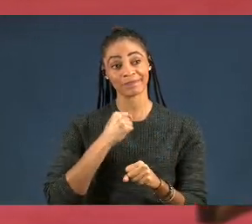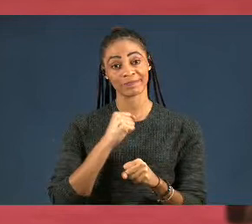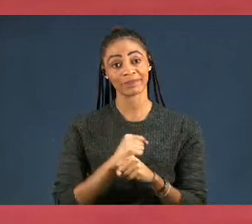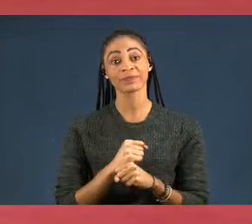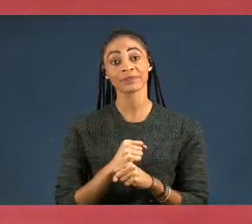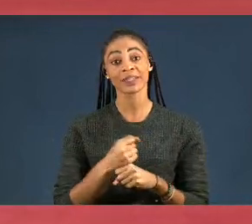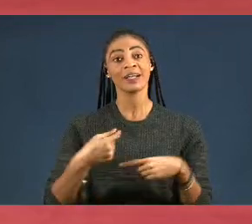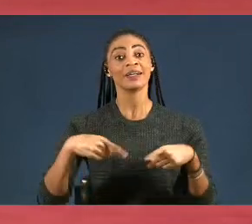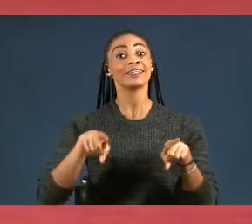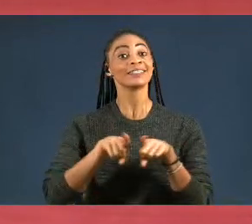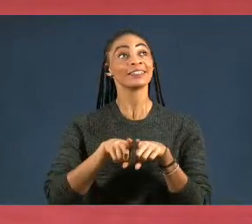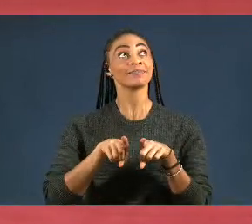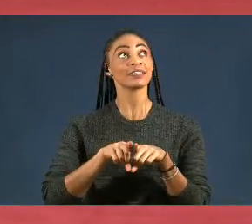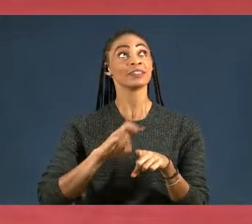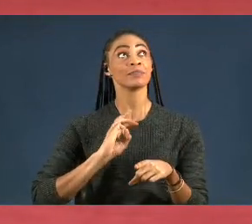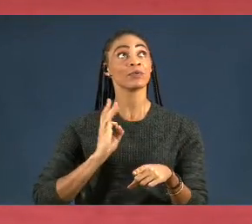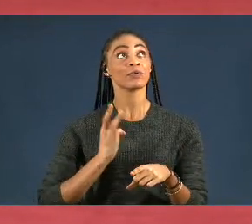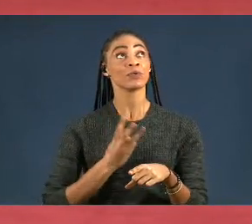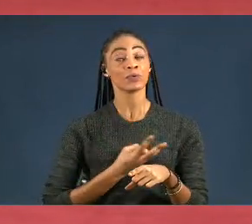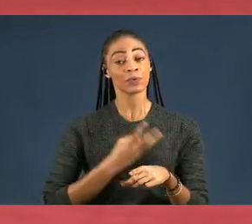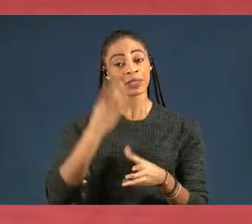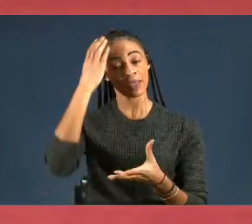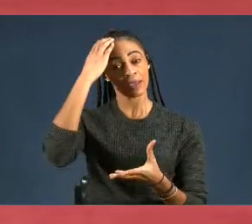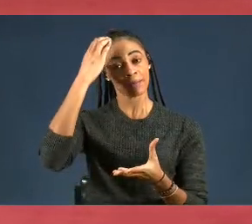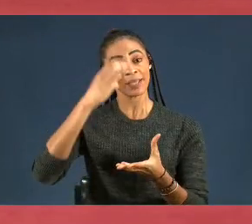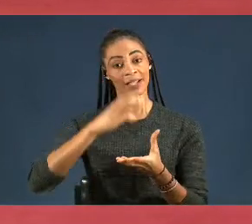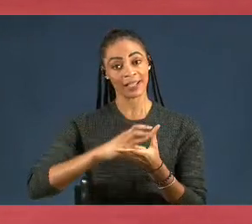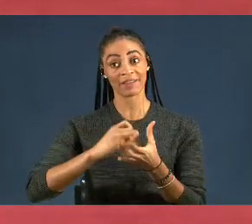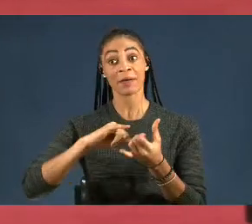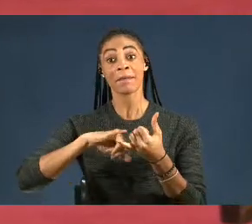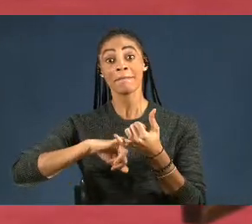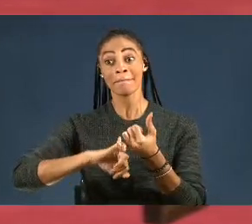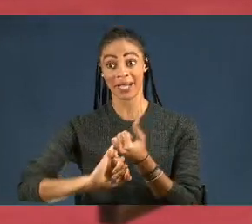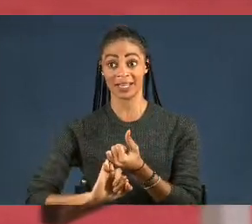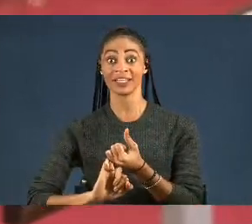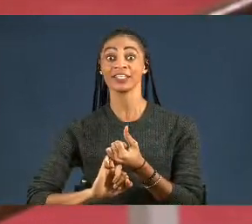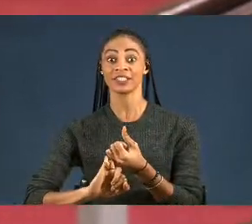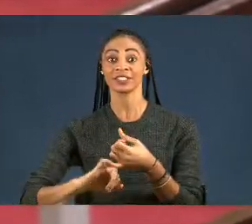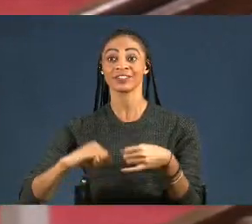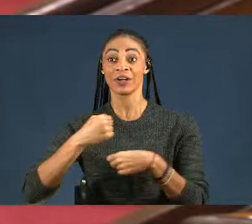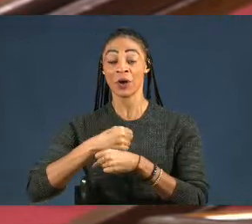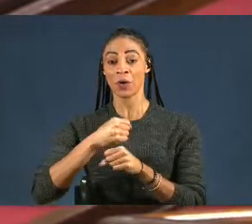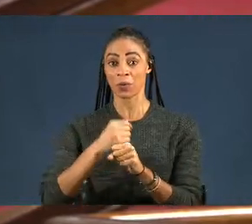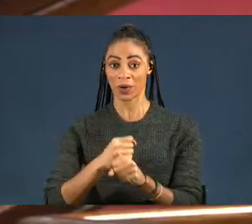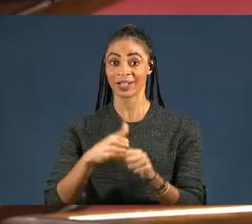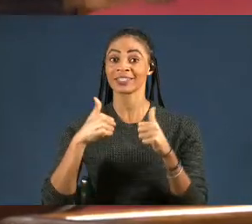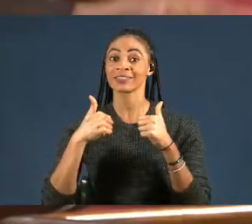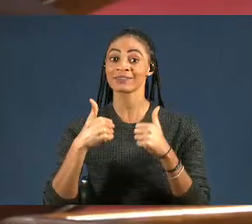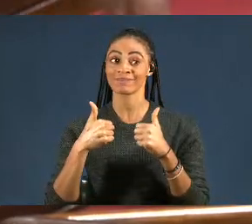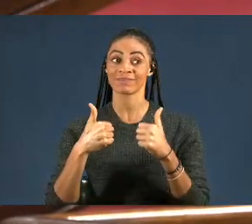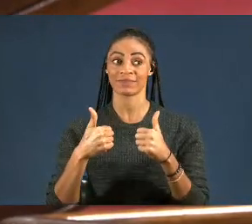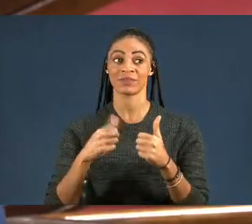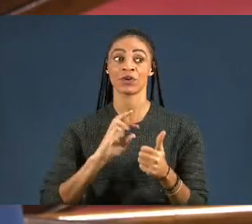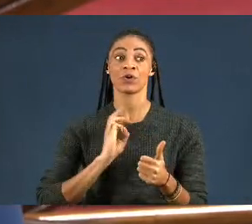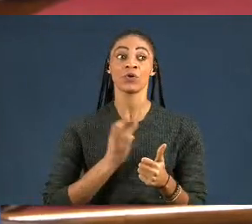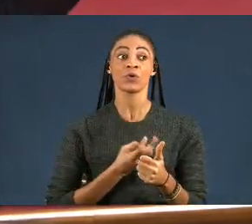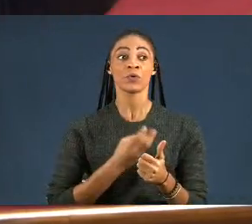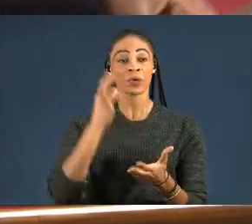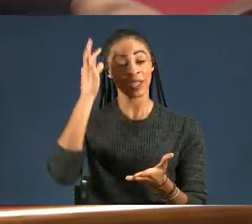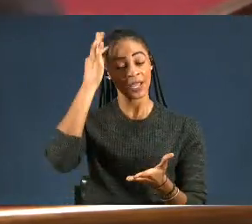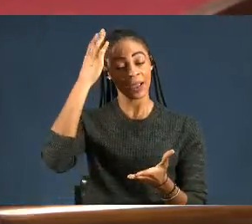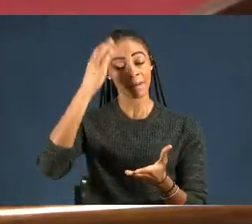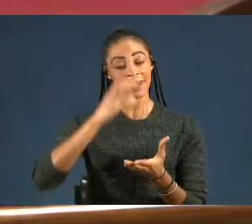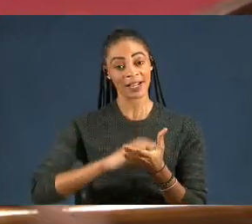also believe that marriage works. We also believe that marriage works. We believe that if you put the time, if you put